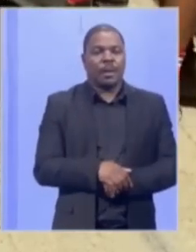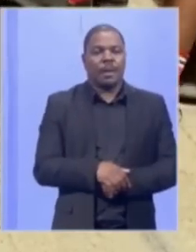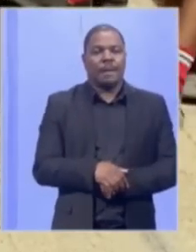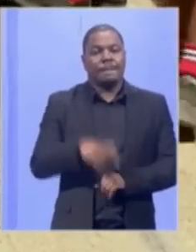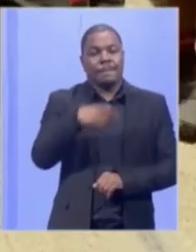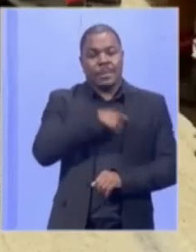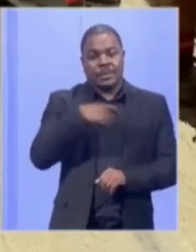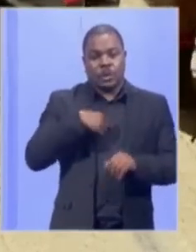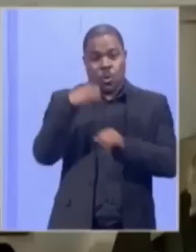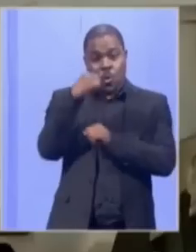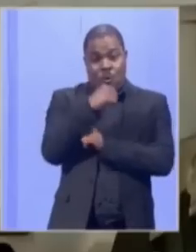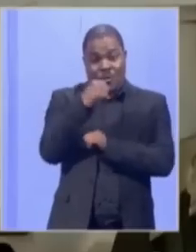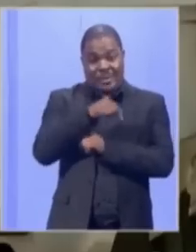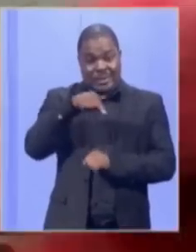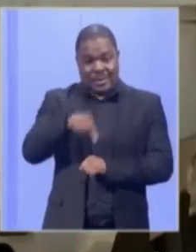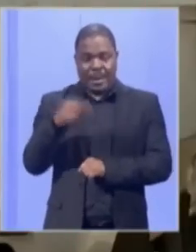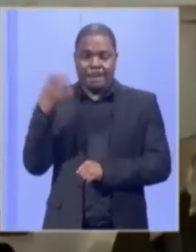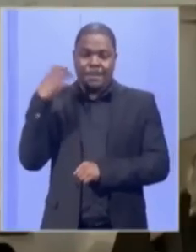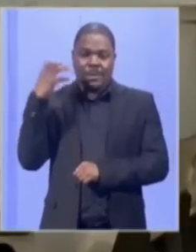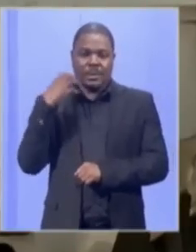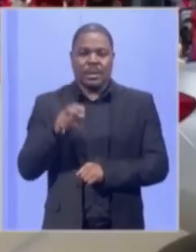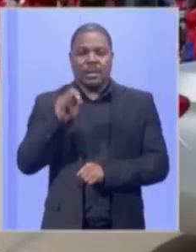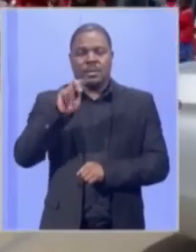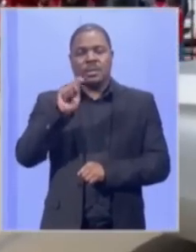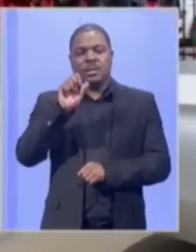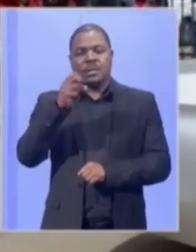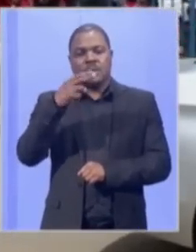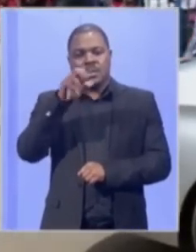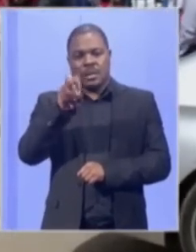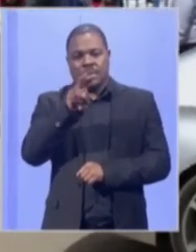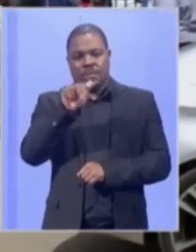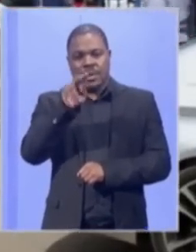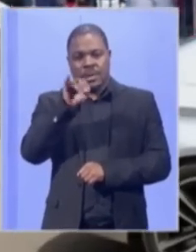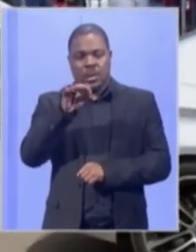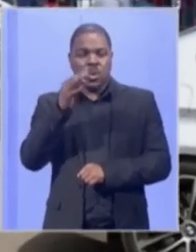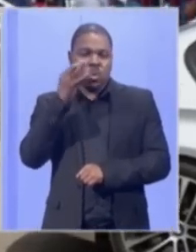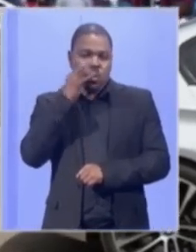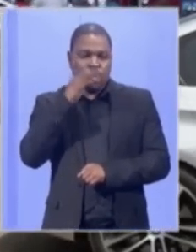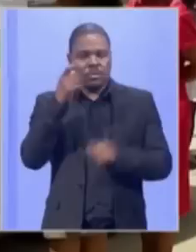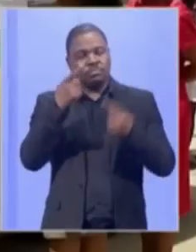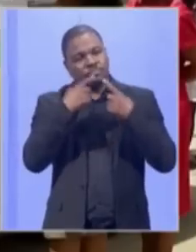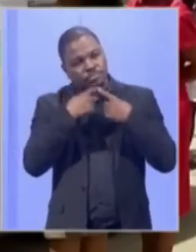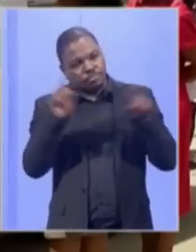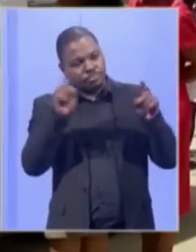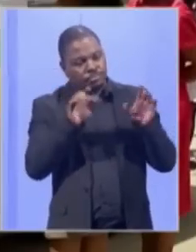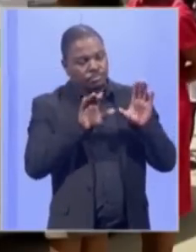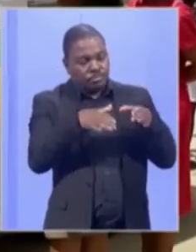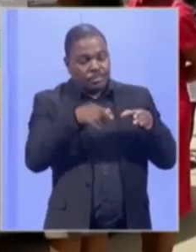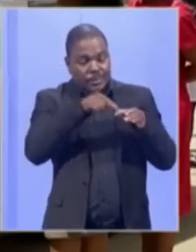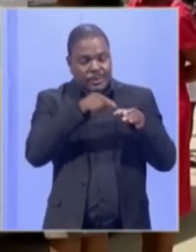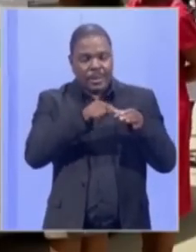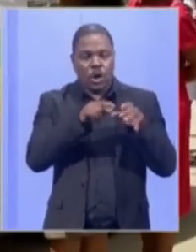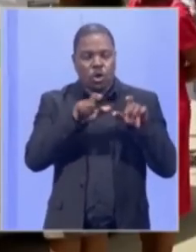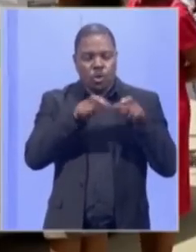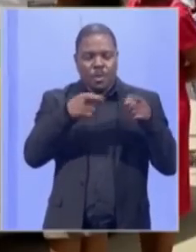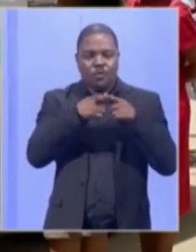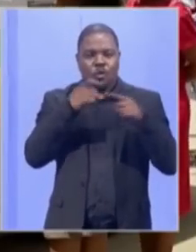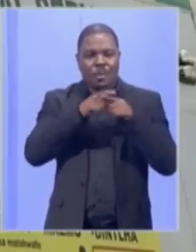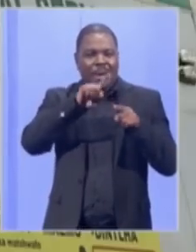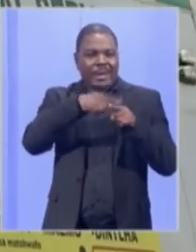ya mopresidente Khumbudzo Ntshavheni le phatlaladitse ho thewa ha komiti e ikgethileng ya kabinete ho sebetsana le taba